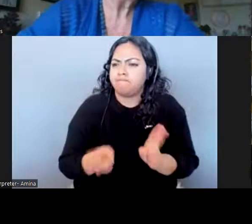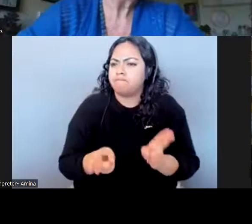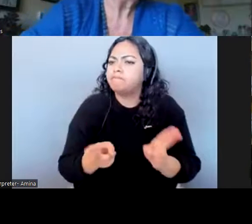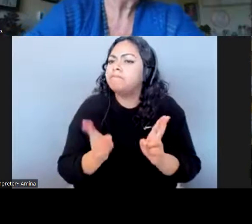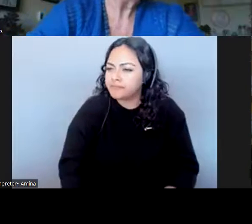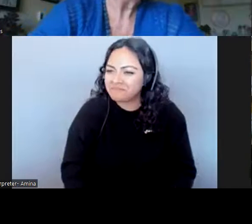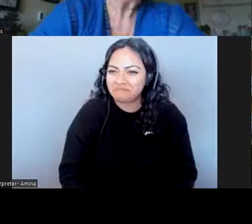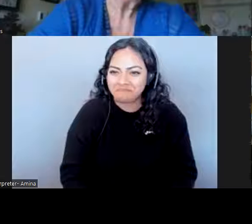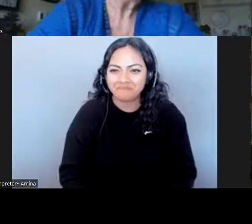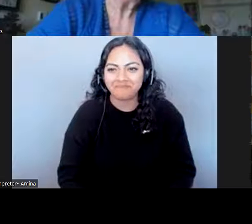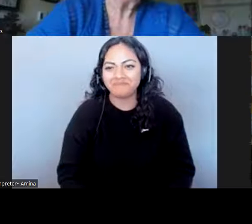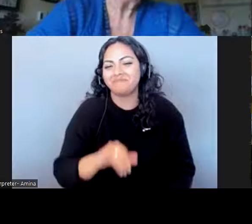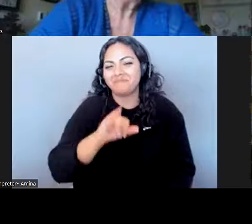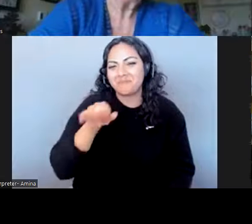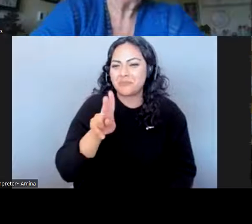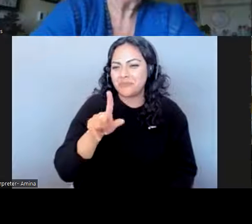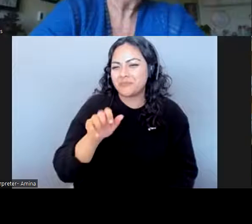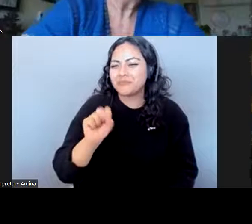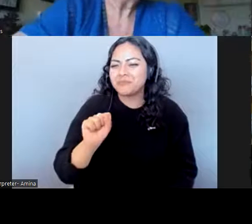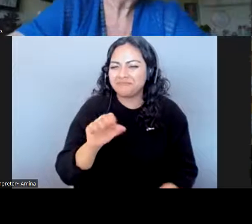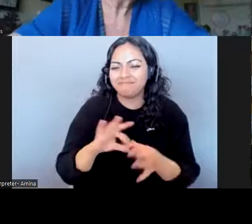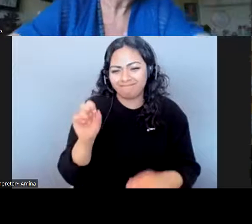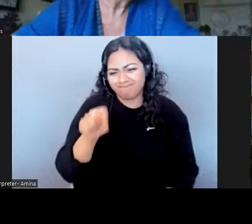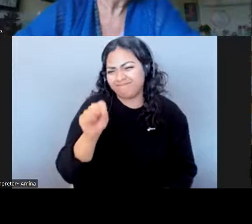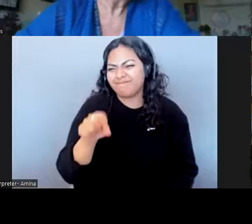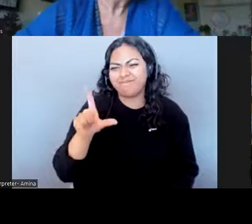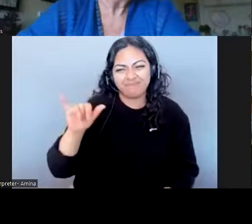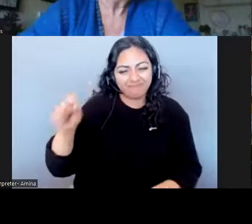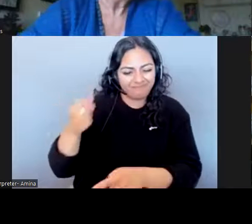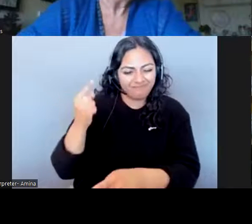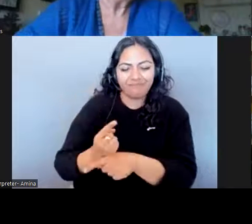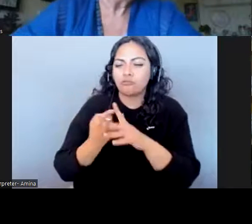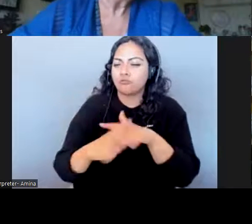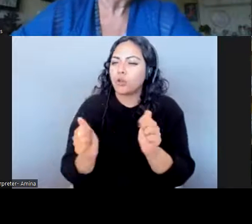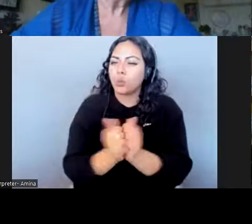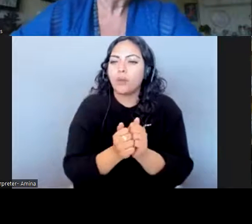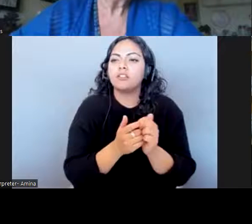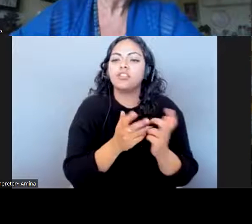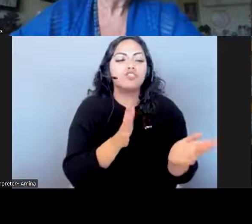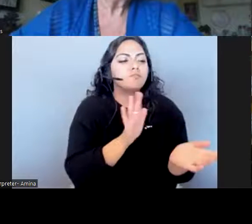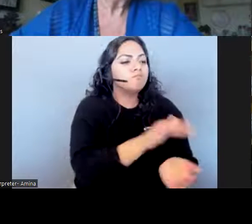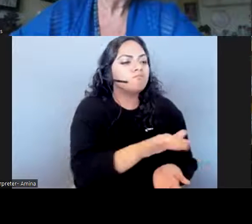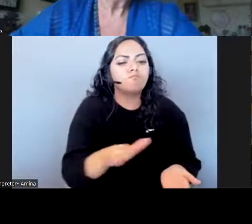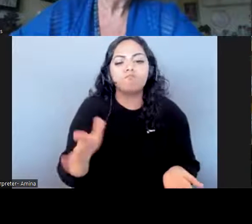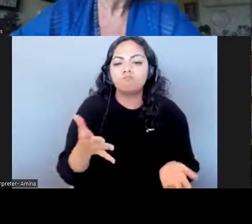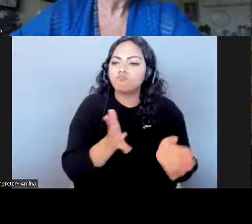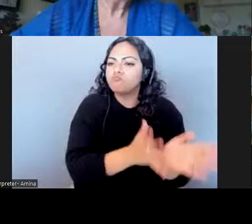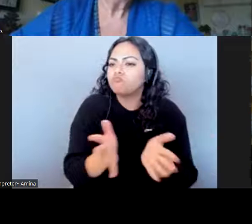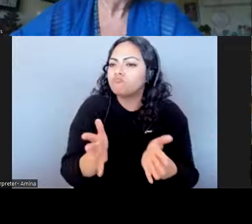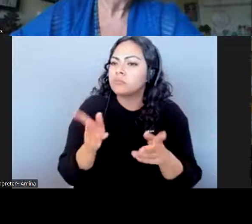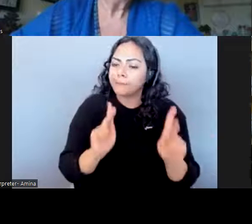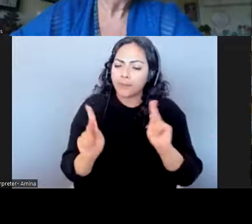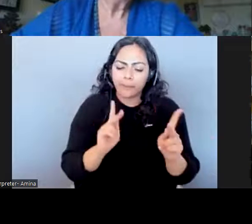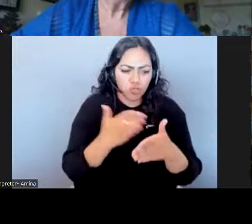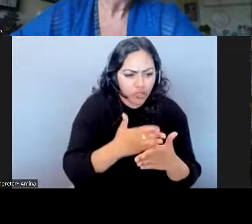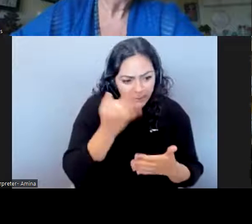I think there's a lot of truth in what Lois is saying. It starts with talking with people and sharing that idea of what you want to what